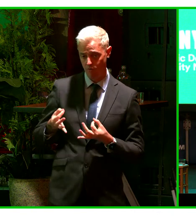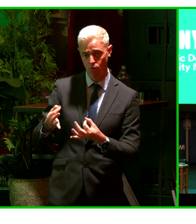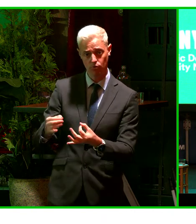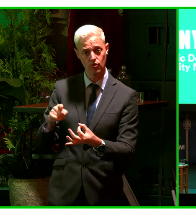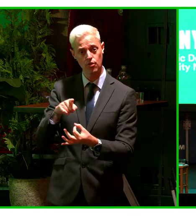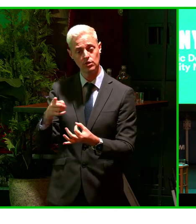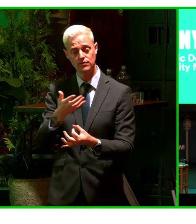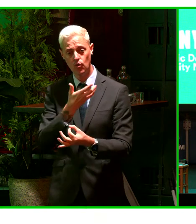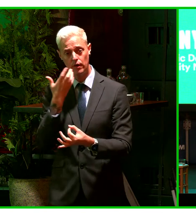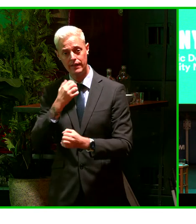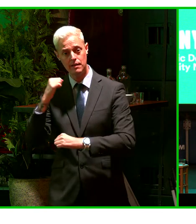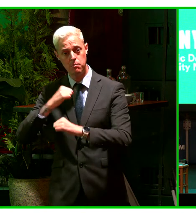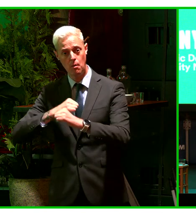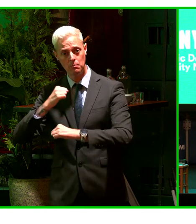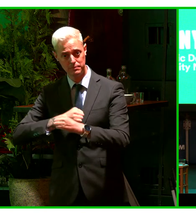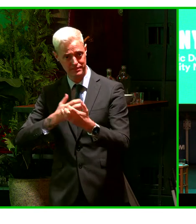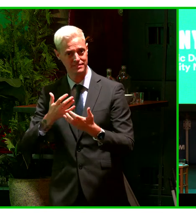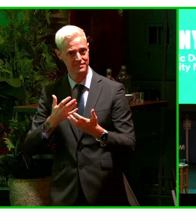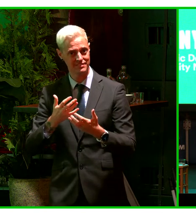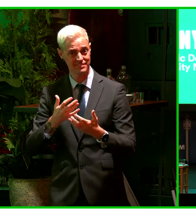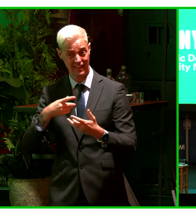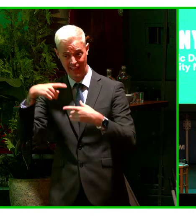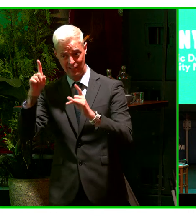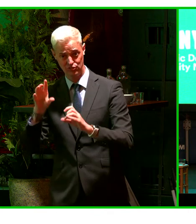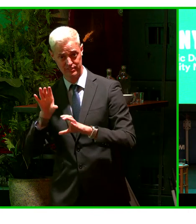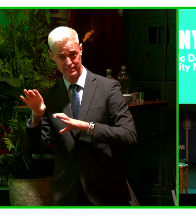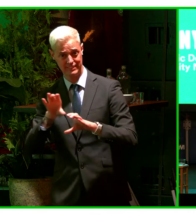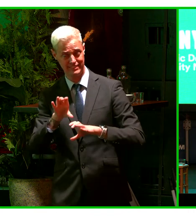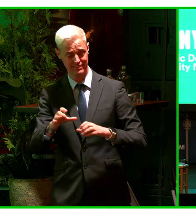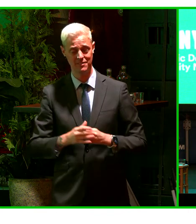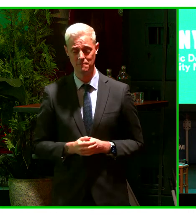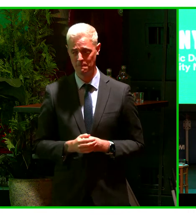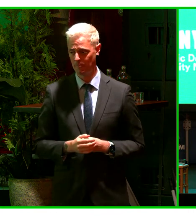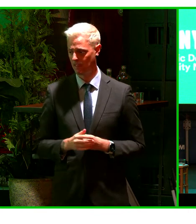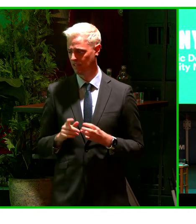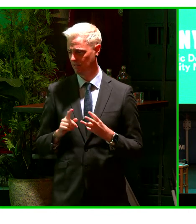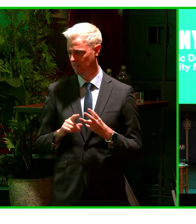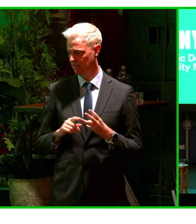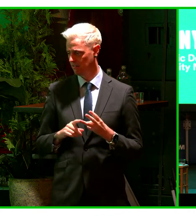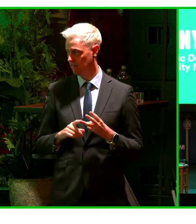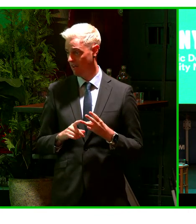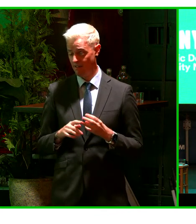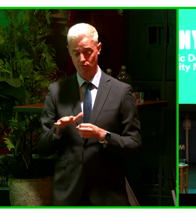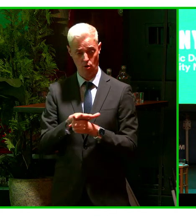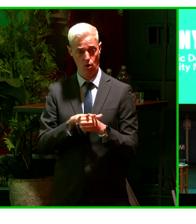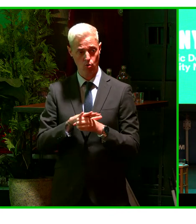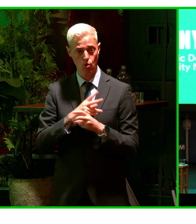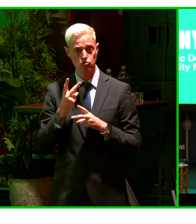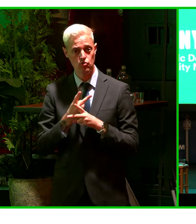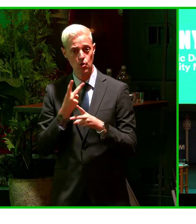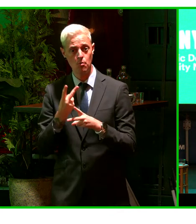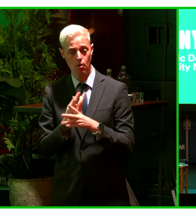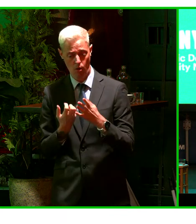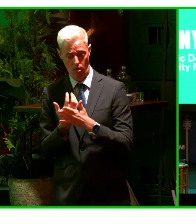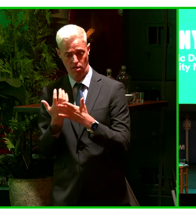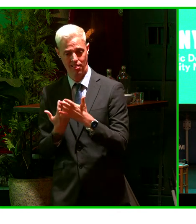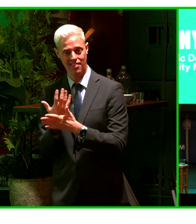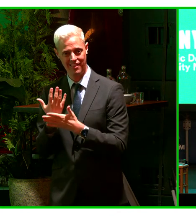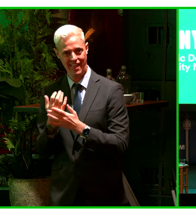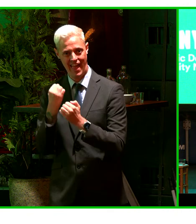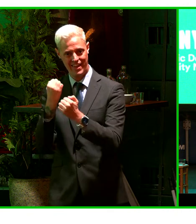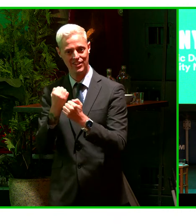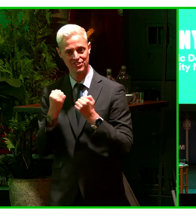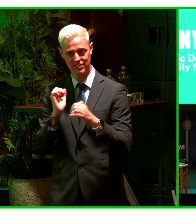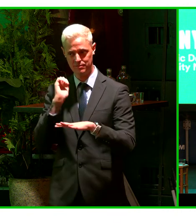have across the region. And it's also to support the doubling in the amount of local renewable energy generation that we'll see